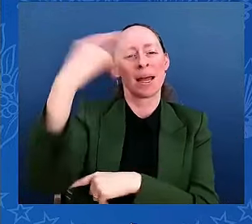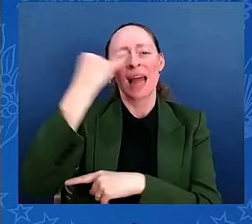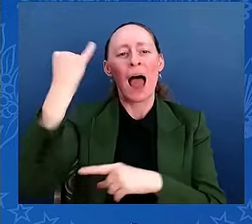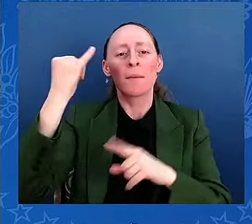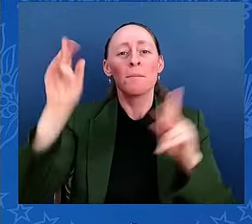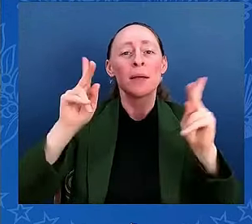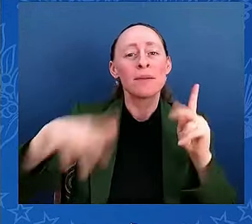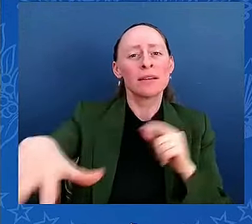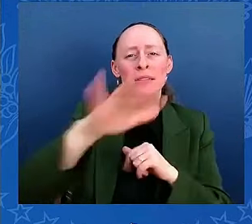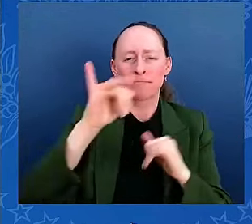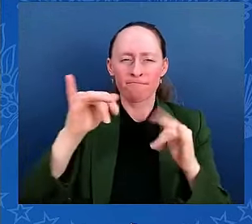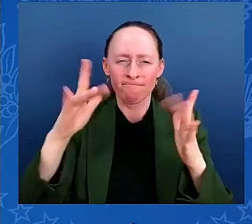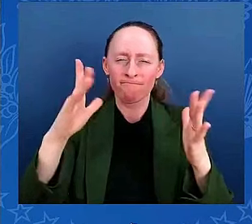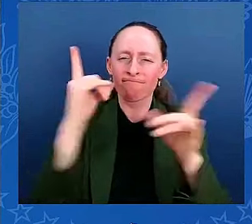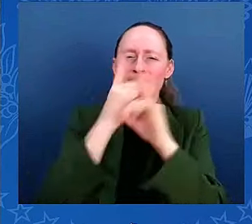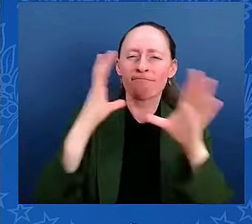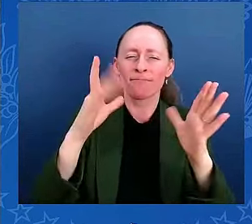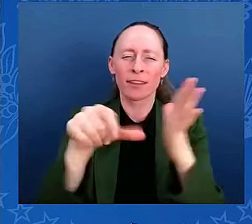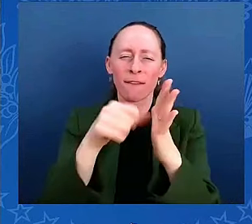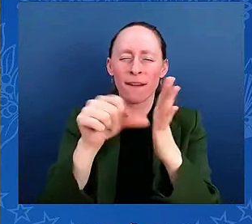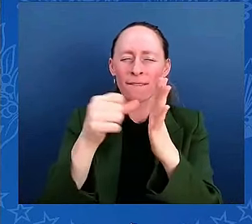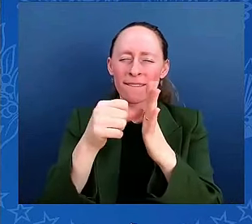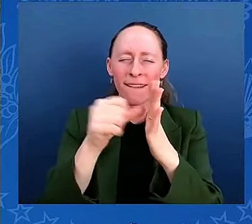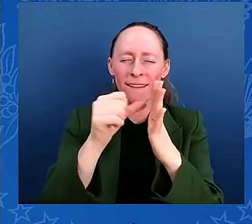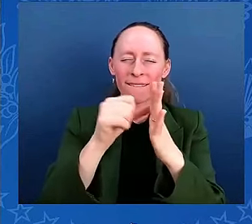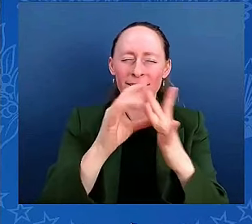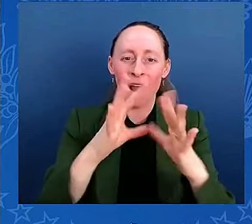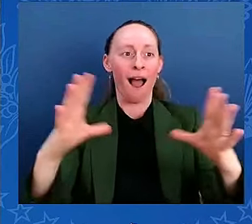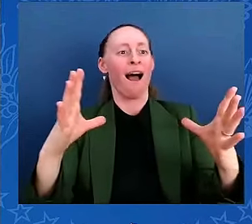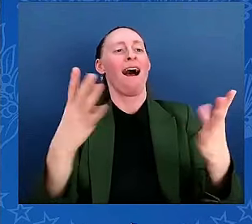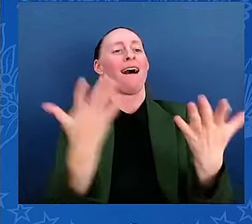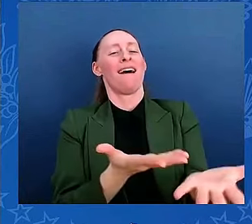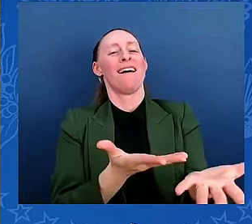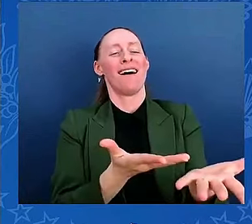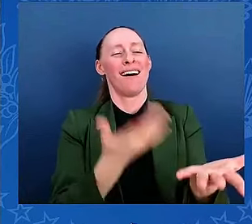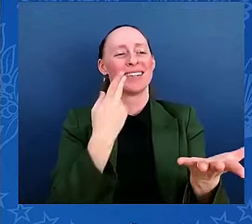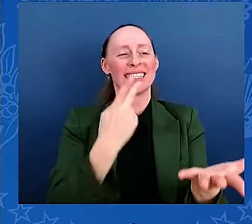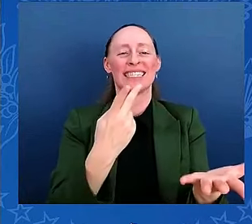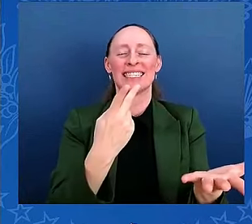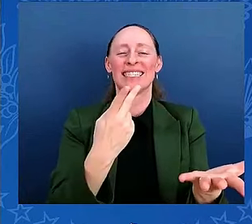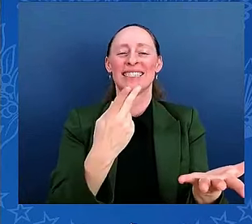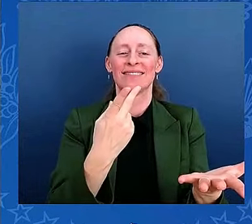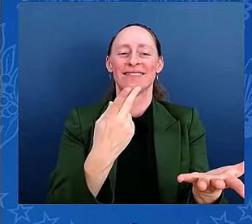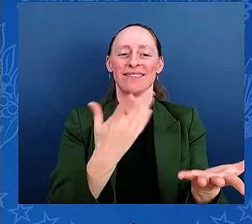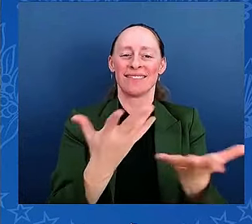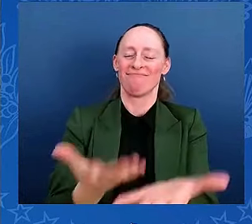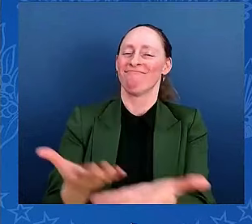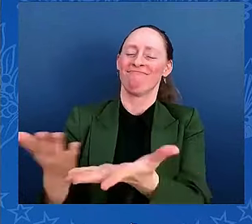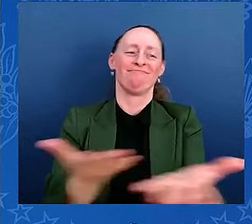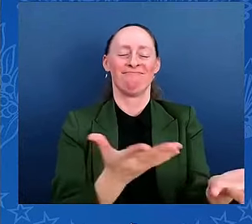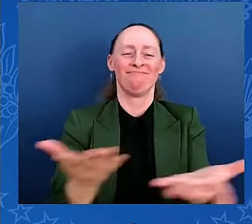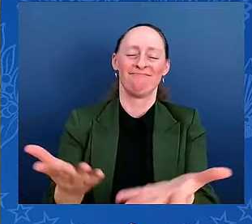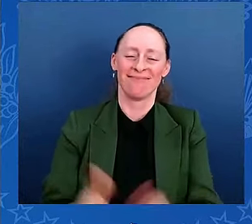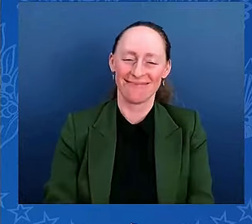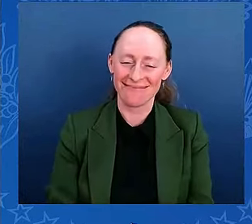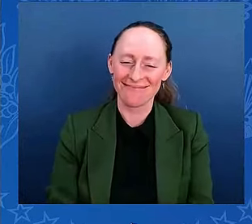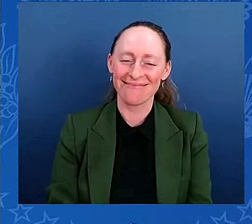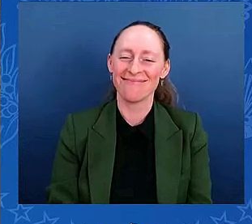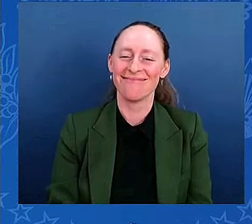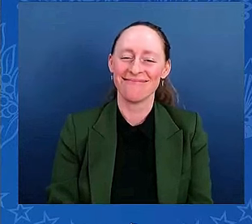earnest. We're all reminded that when Jill and I had the honor to host one of the greatest singers of all time, in my view, Andrew